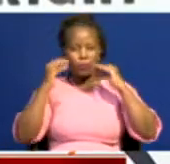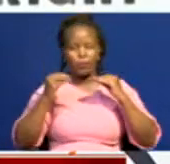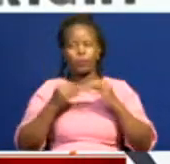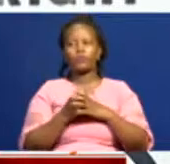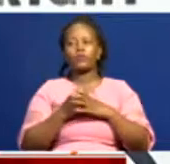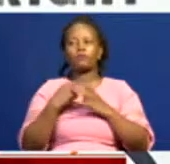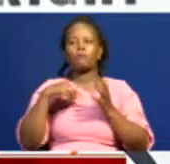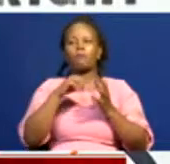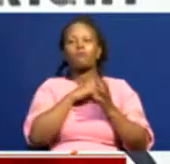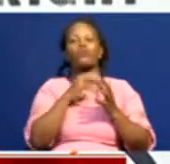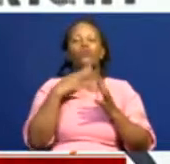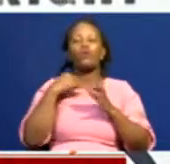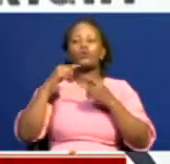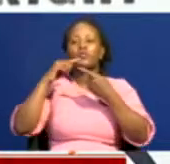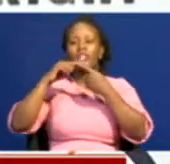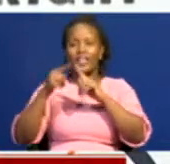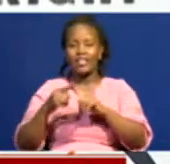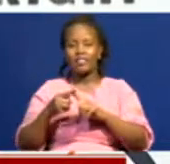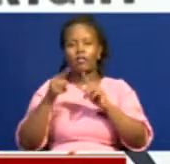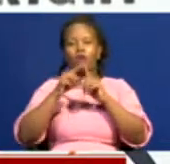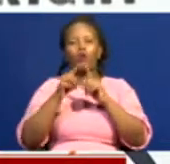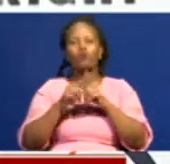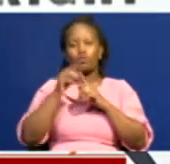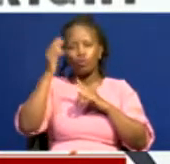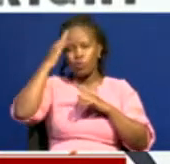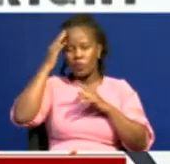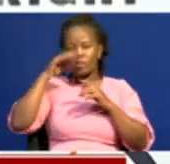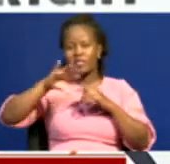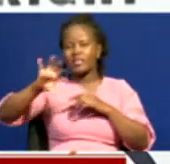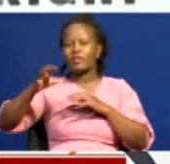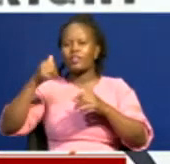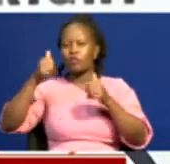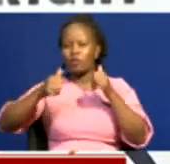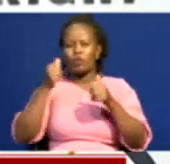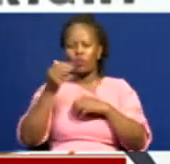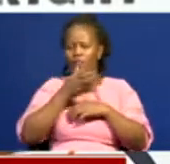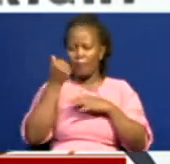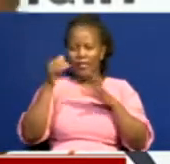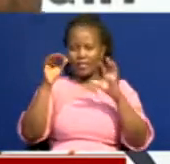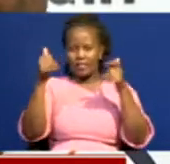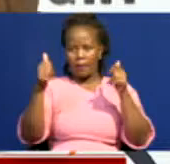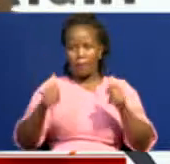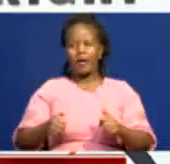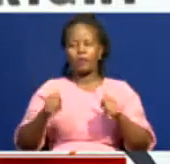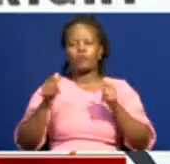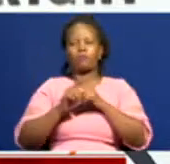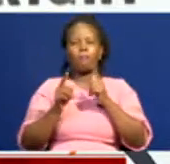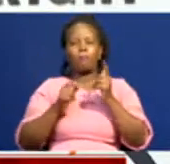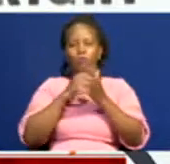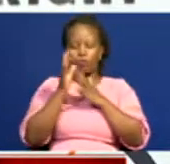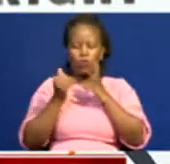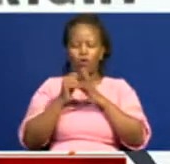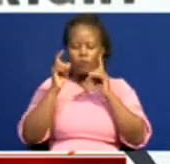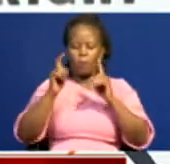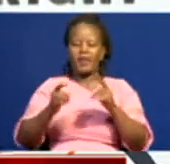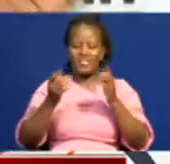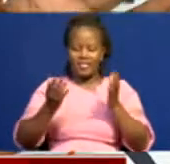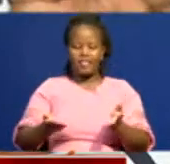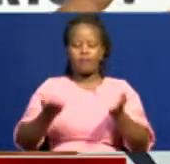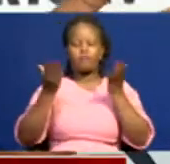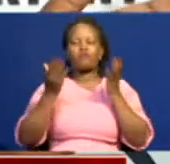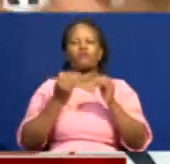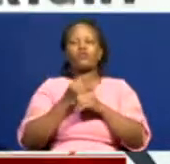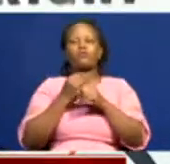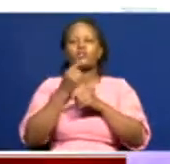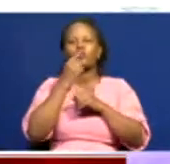standardize and to take approaches that meet these counties and are not doing very well according to the latest data and make them come up so that they are also looking like the